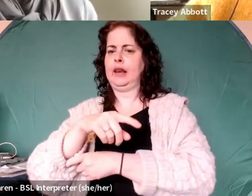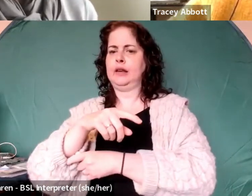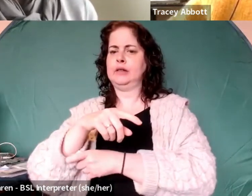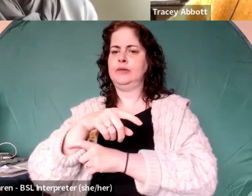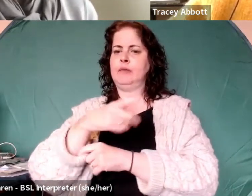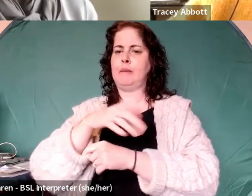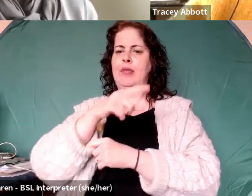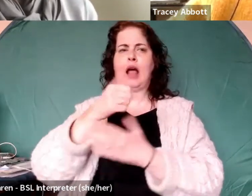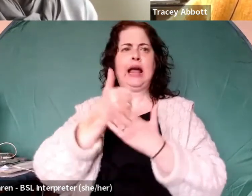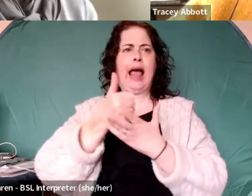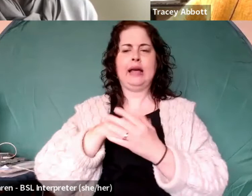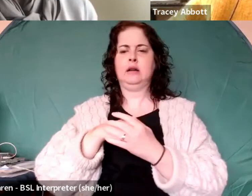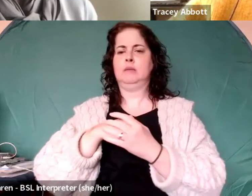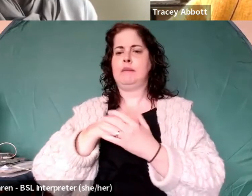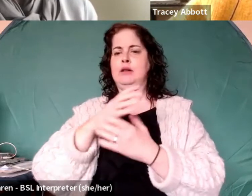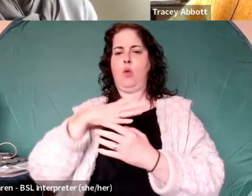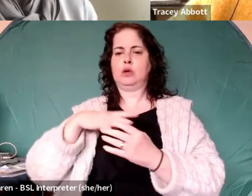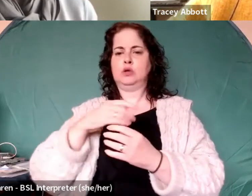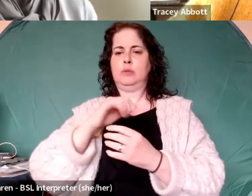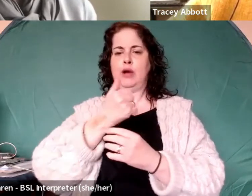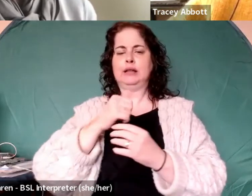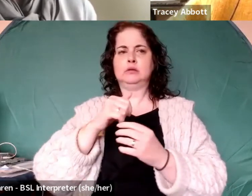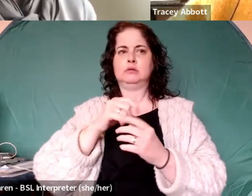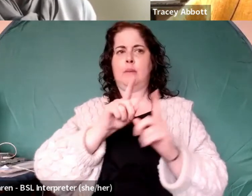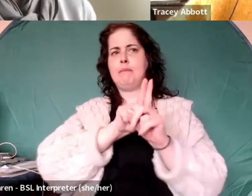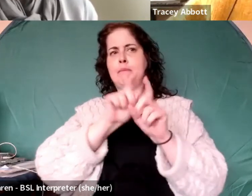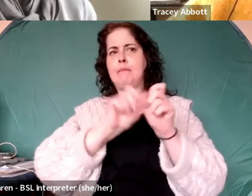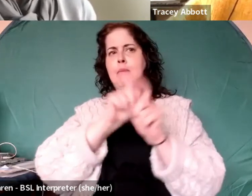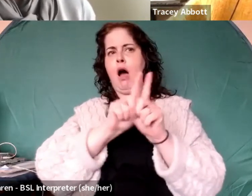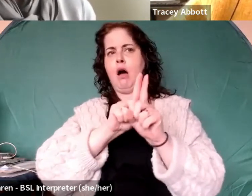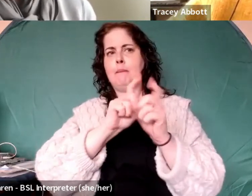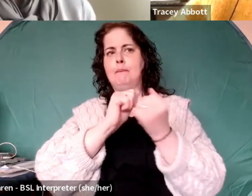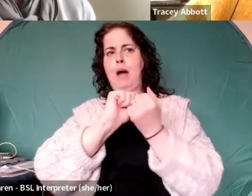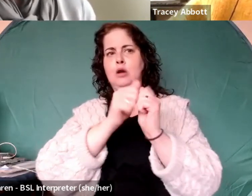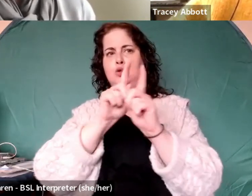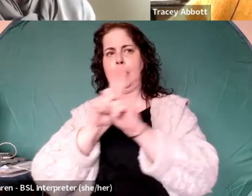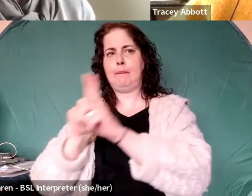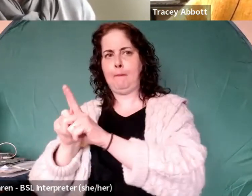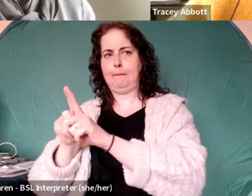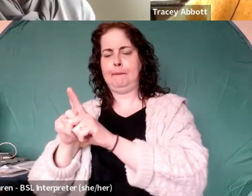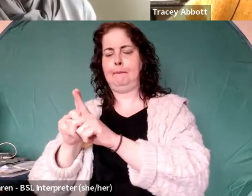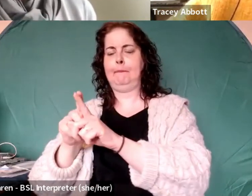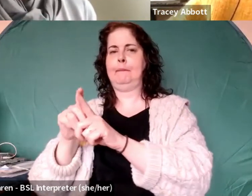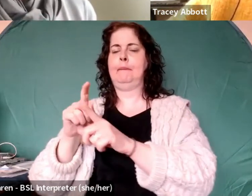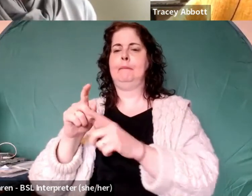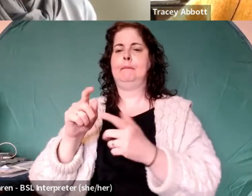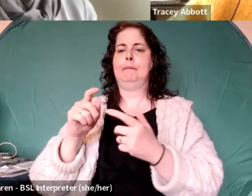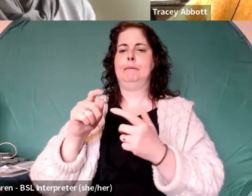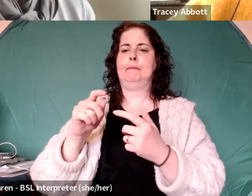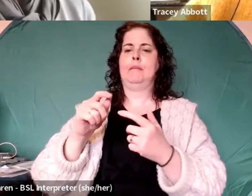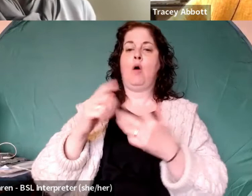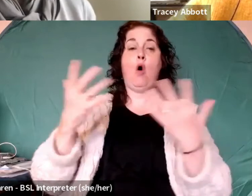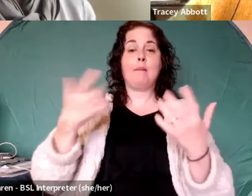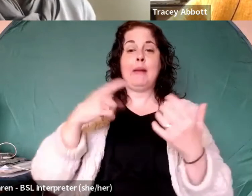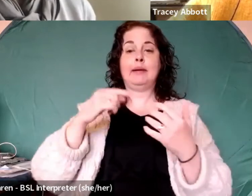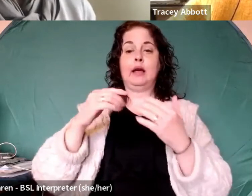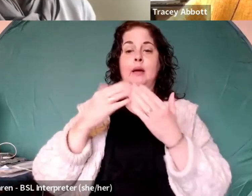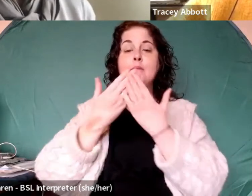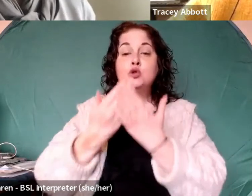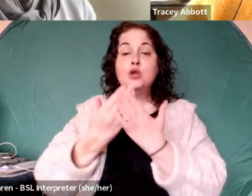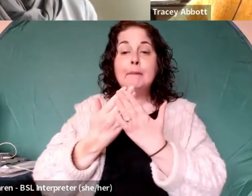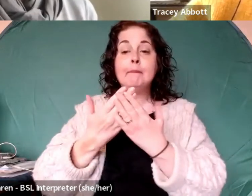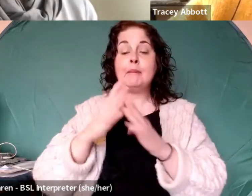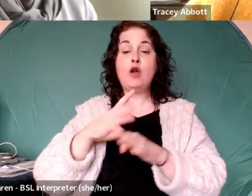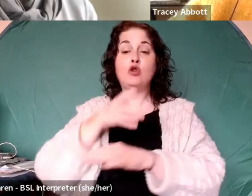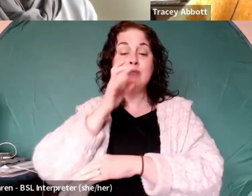they might be gay and they might not want to bring their same-sex partner to the pub in a heterosexual area or whatever it is. Or they might be Muslim and they might not